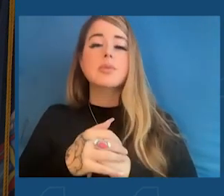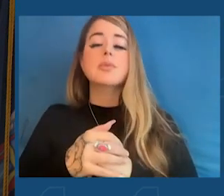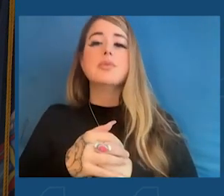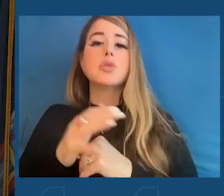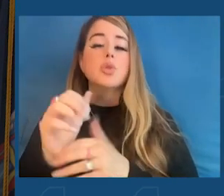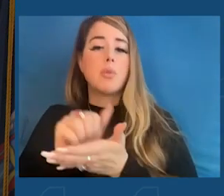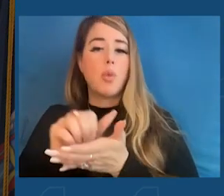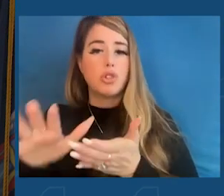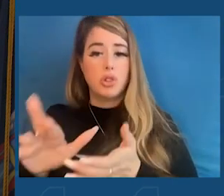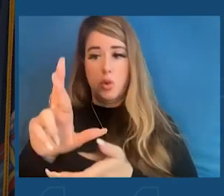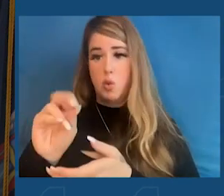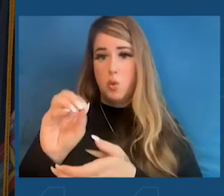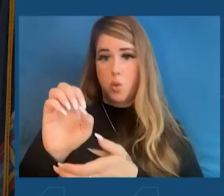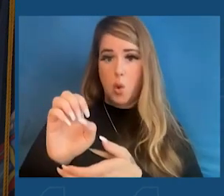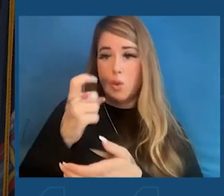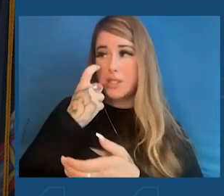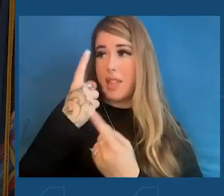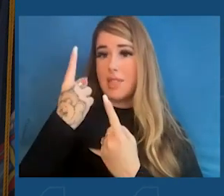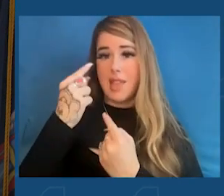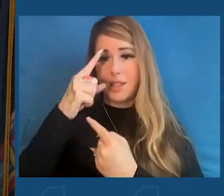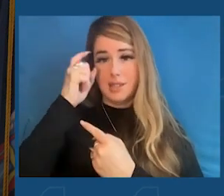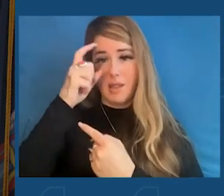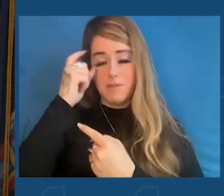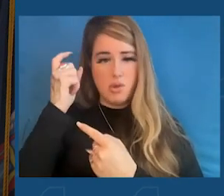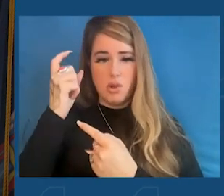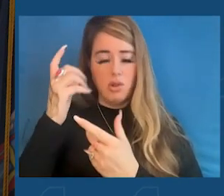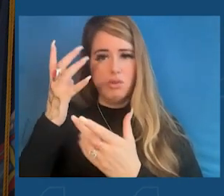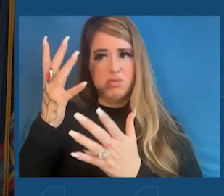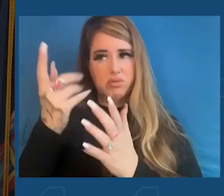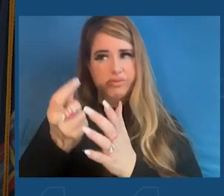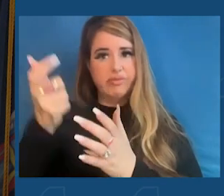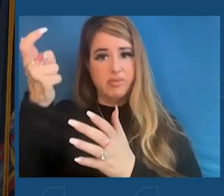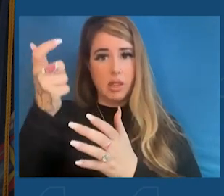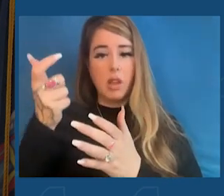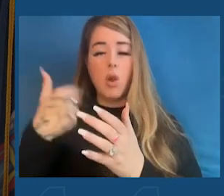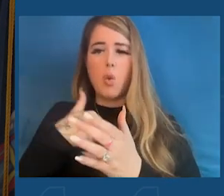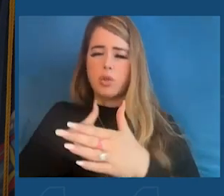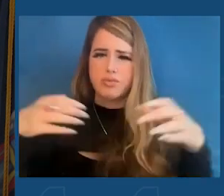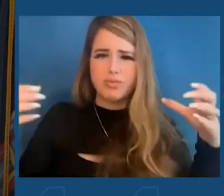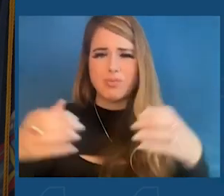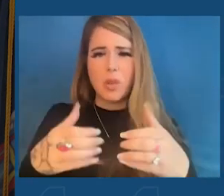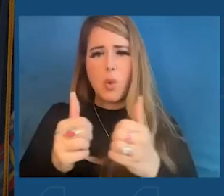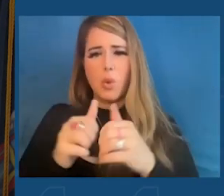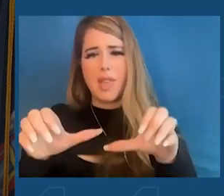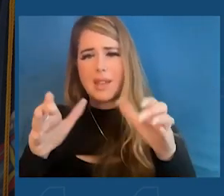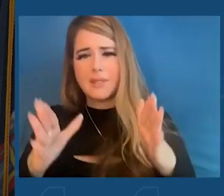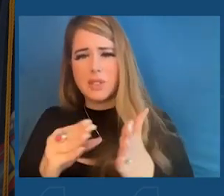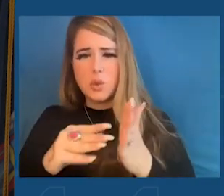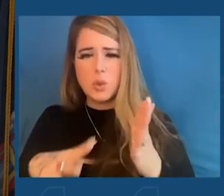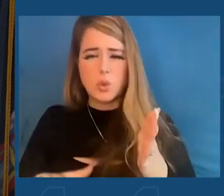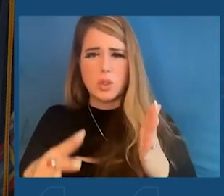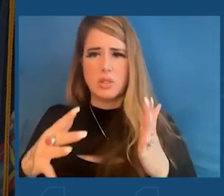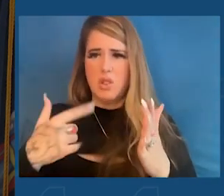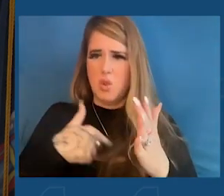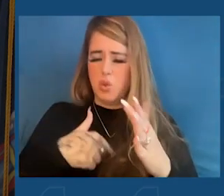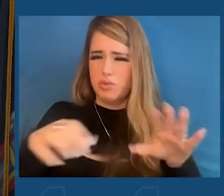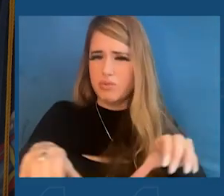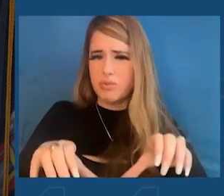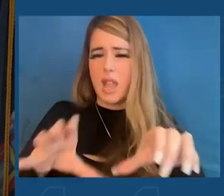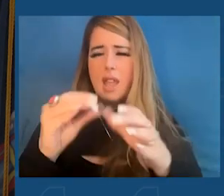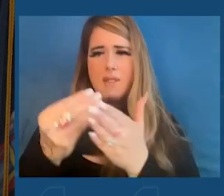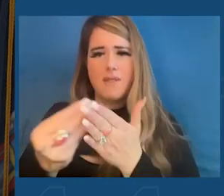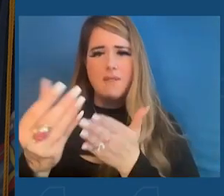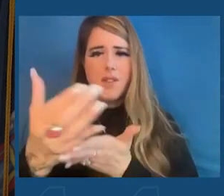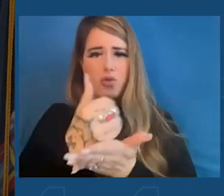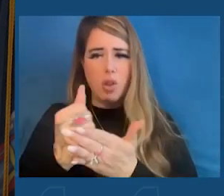being overturned last summer, we came together to organize with students and activists on the ground in restricted states and fundraise for folks to travel